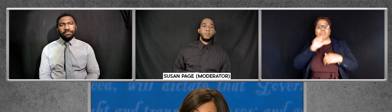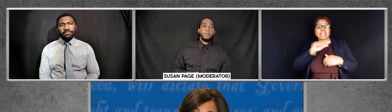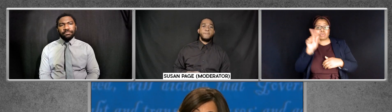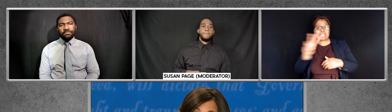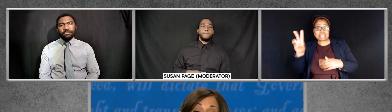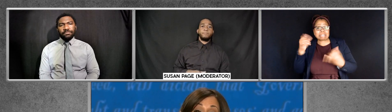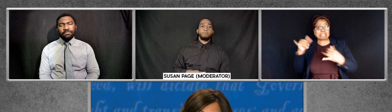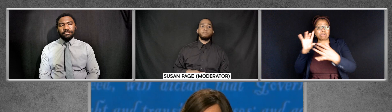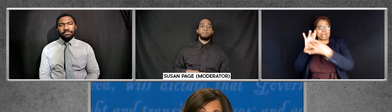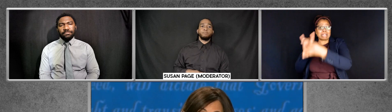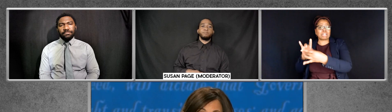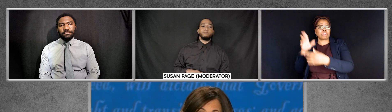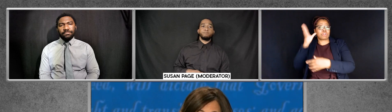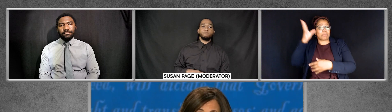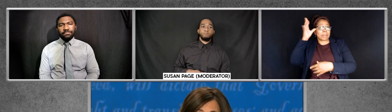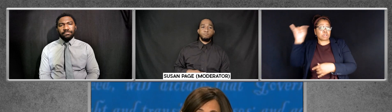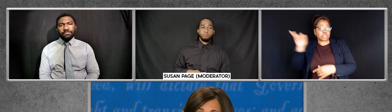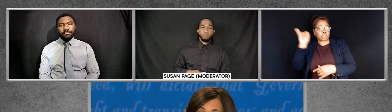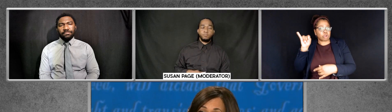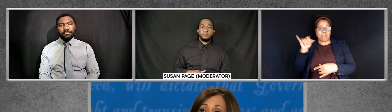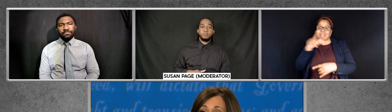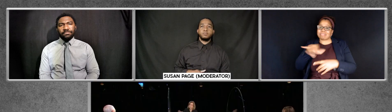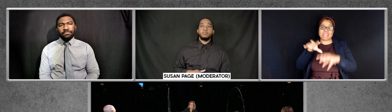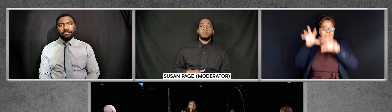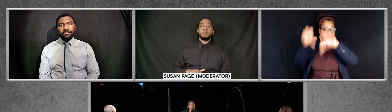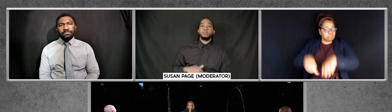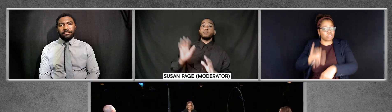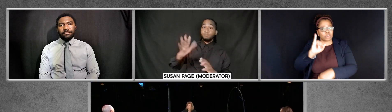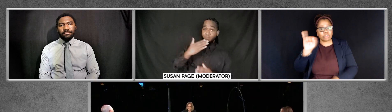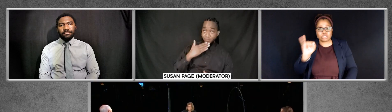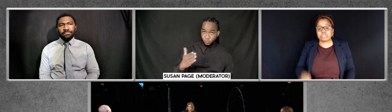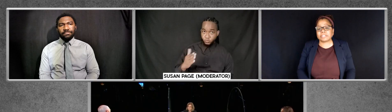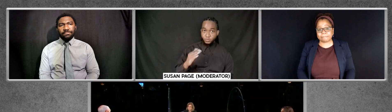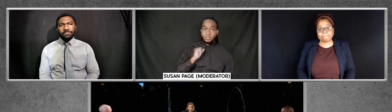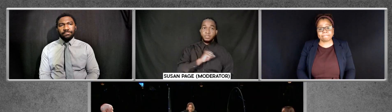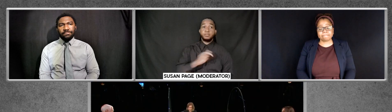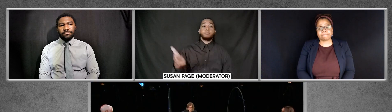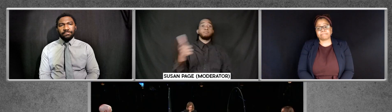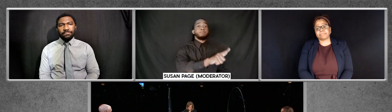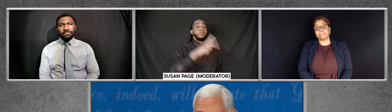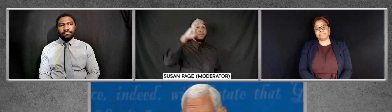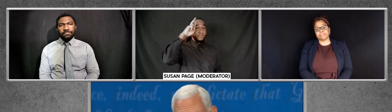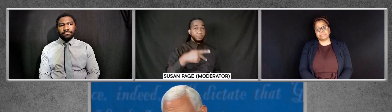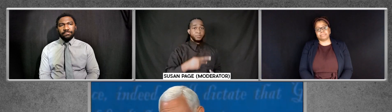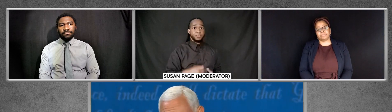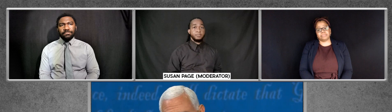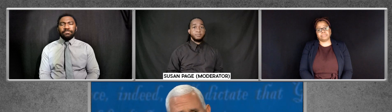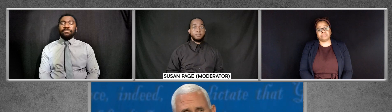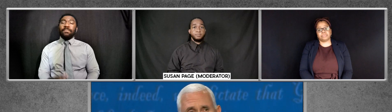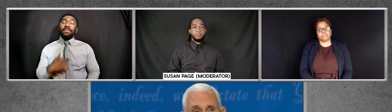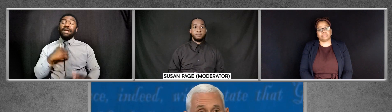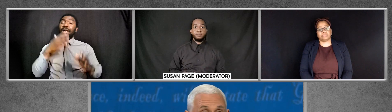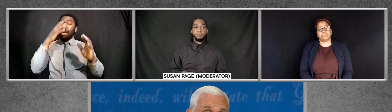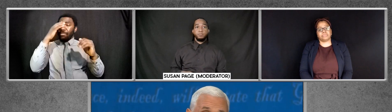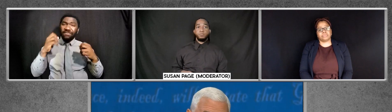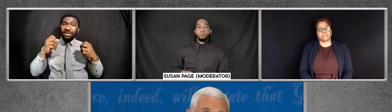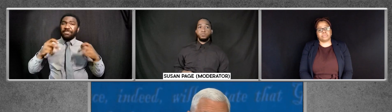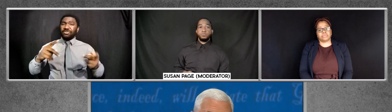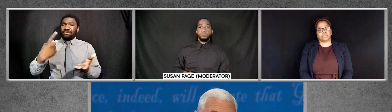parents' coverage, they're coming for you. Senator Harris, thank you. You're welcome. Let me give you a chance to respond. Well, I hope we have a chance to talk about health care because Obamacare